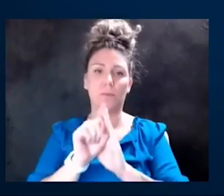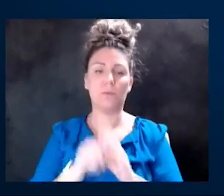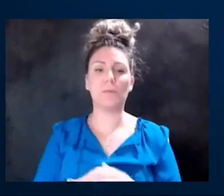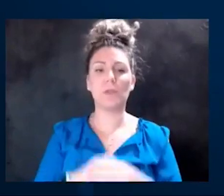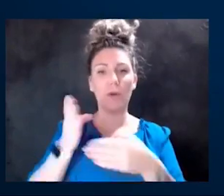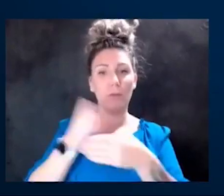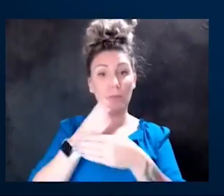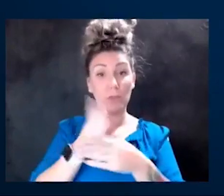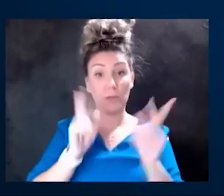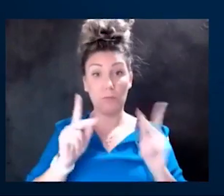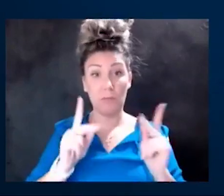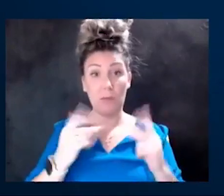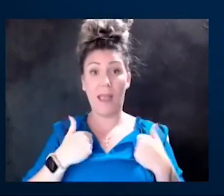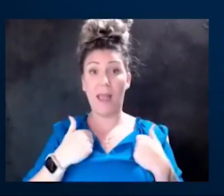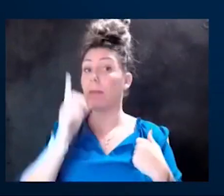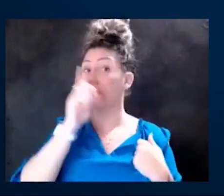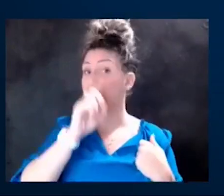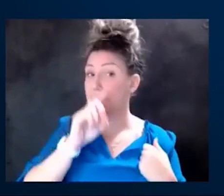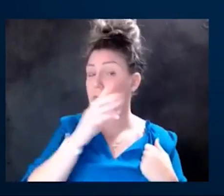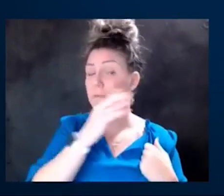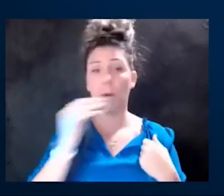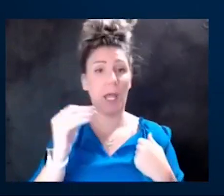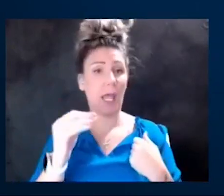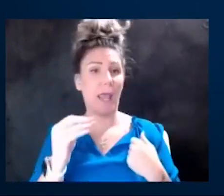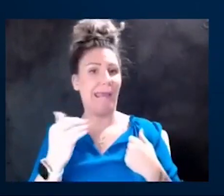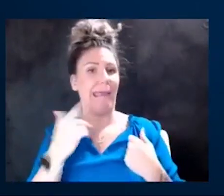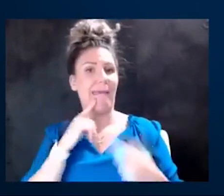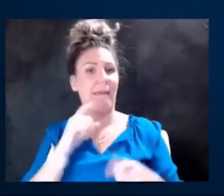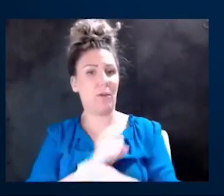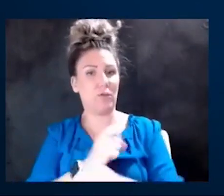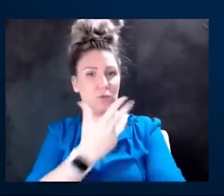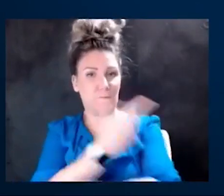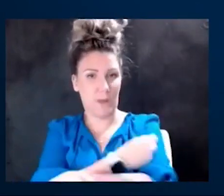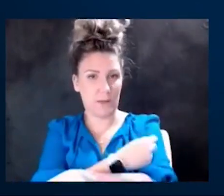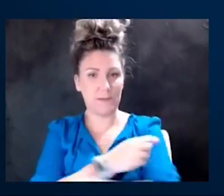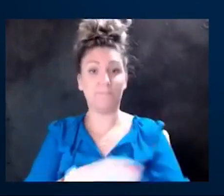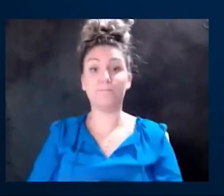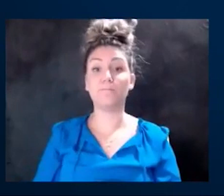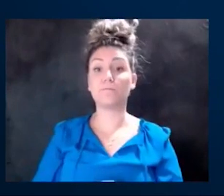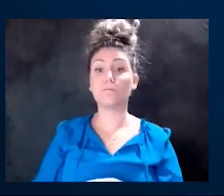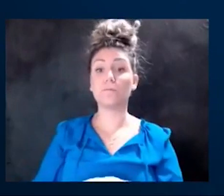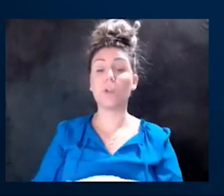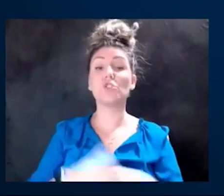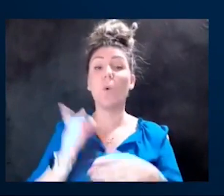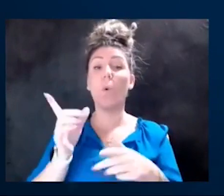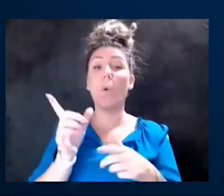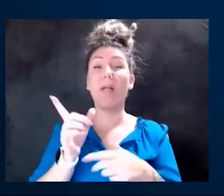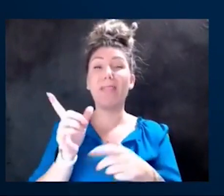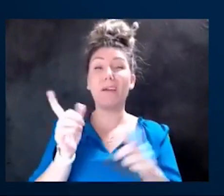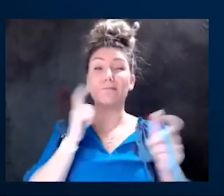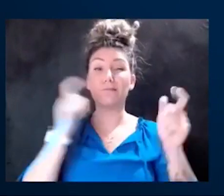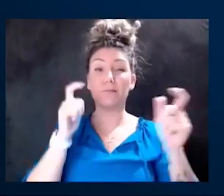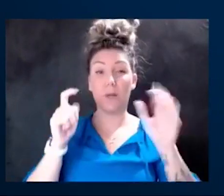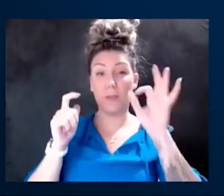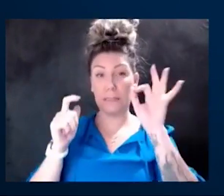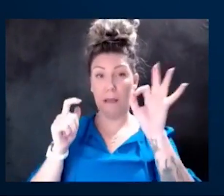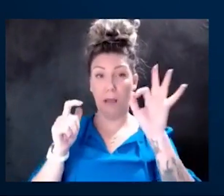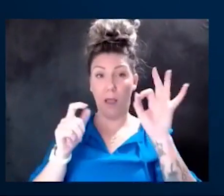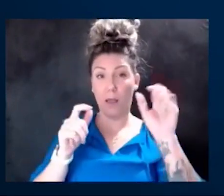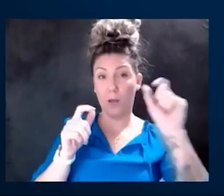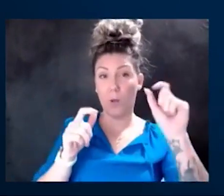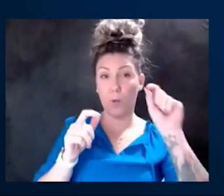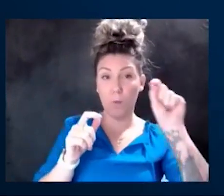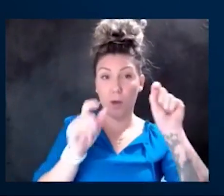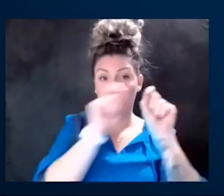between people who got the placebo and the people who got the vaccine. And so the bigger the gap between these two dots, the